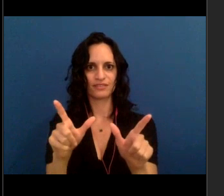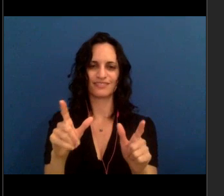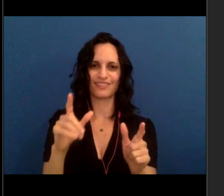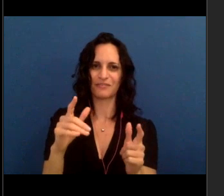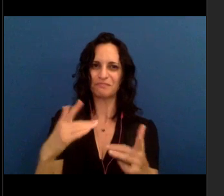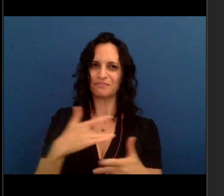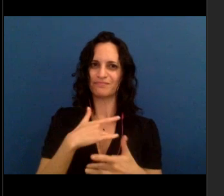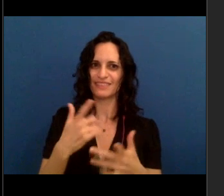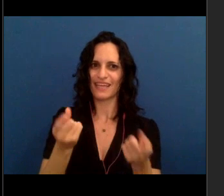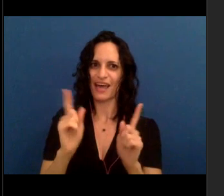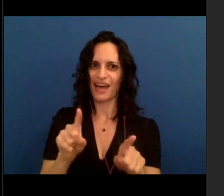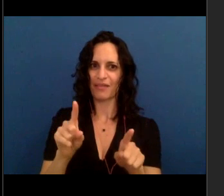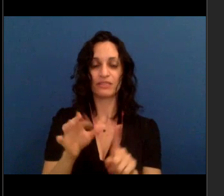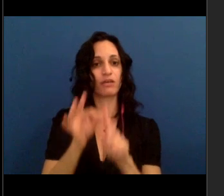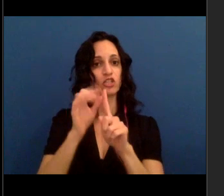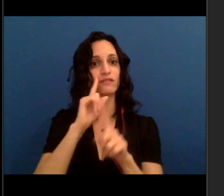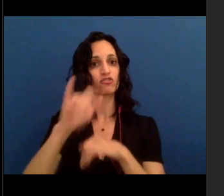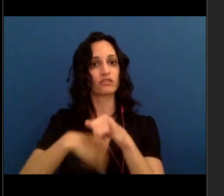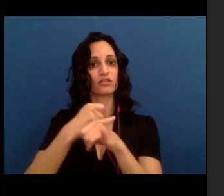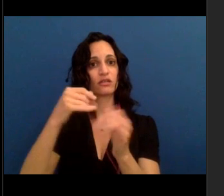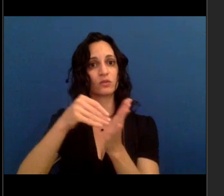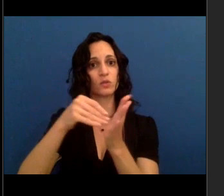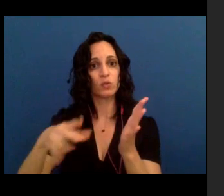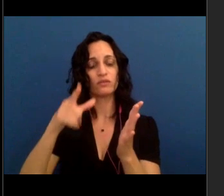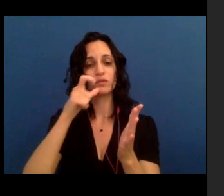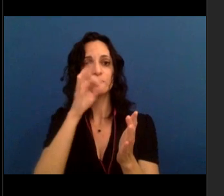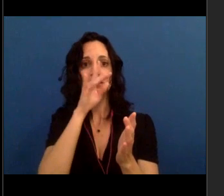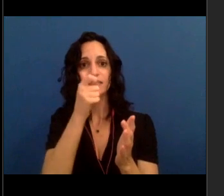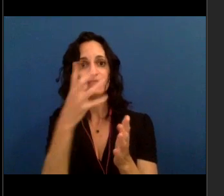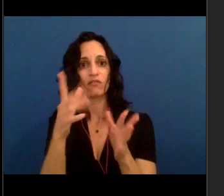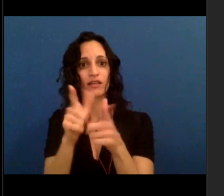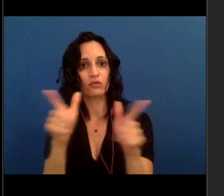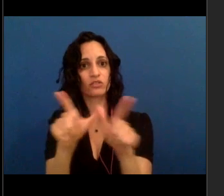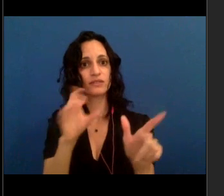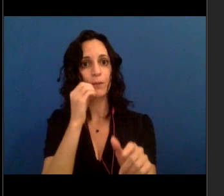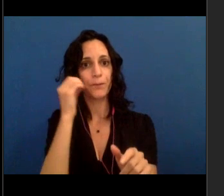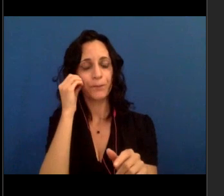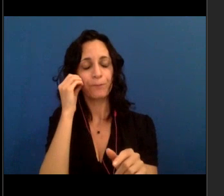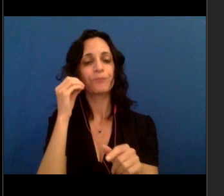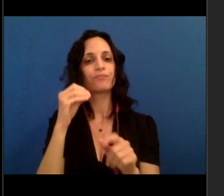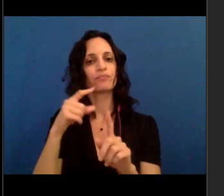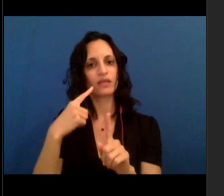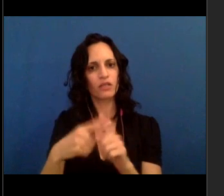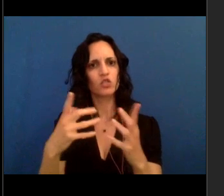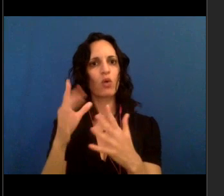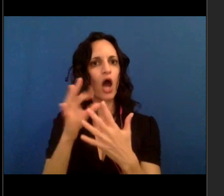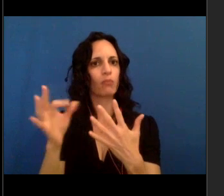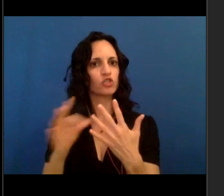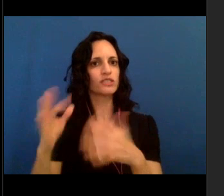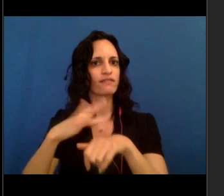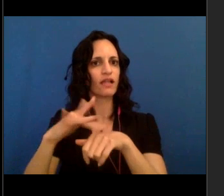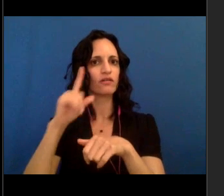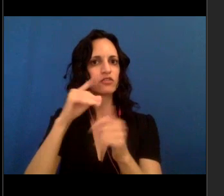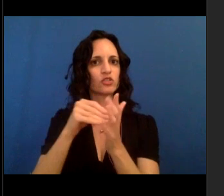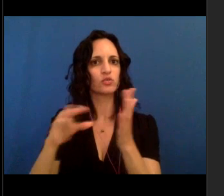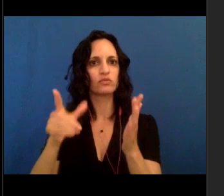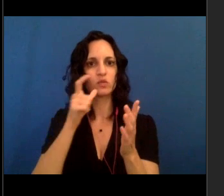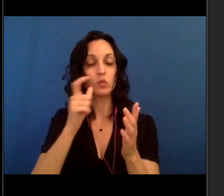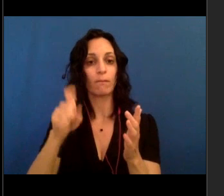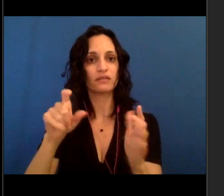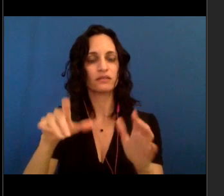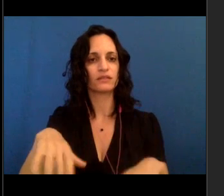particularly for international students, people who come from multilingual homes, but also what options are available for students if they need to take language courses in